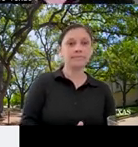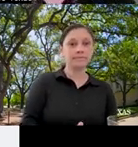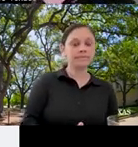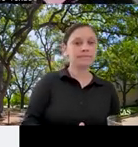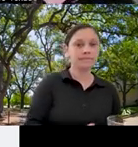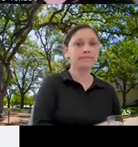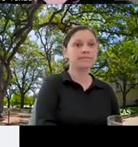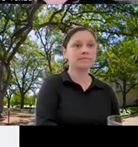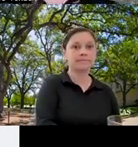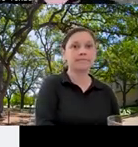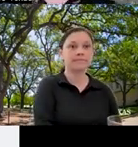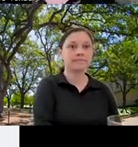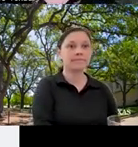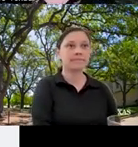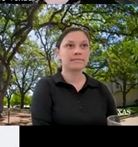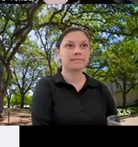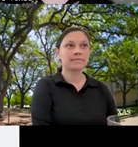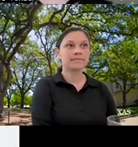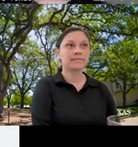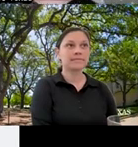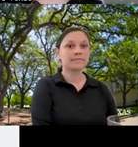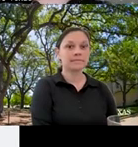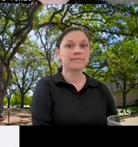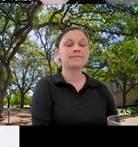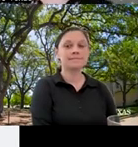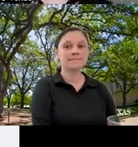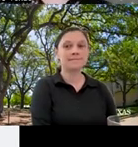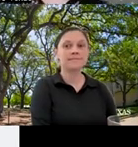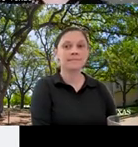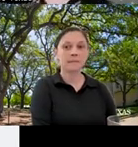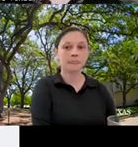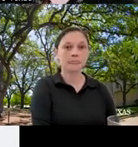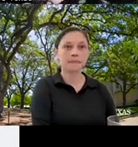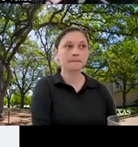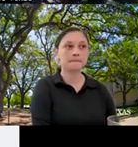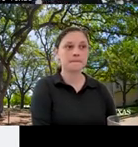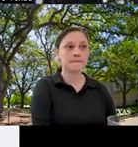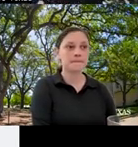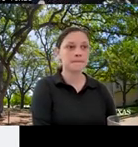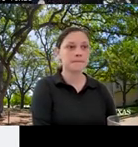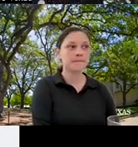service or every child it got to experience this. Mm-hmm.